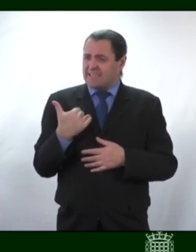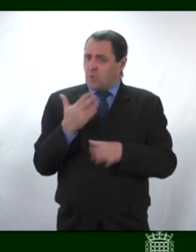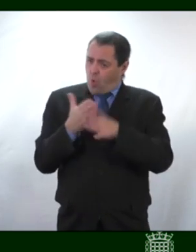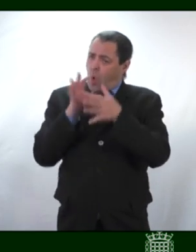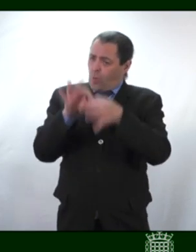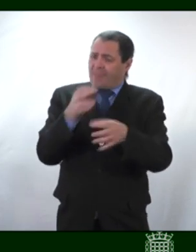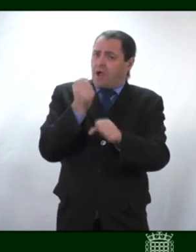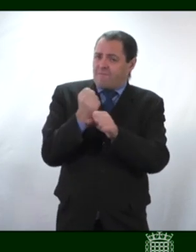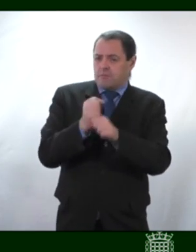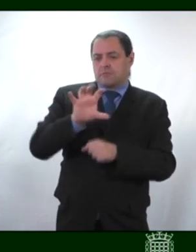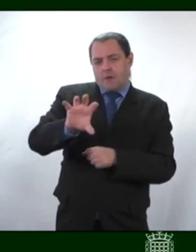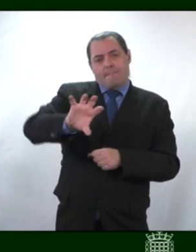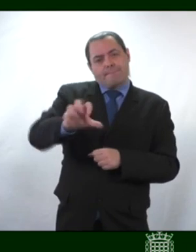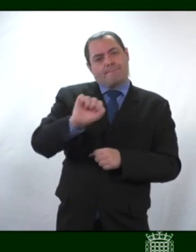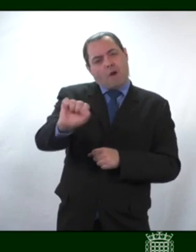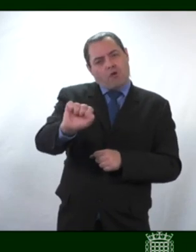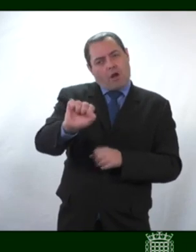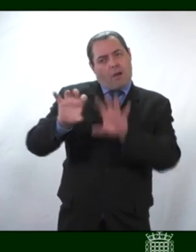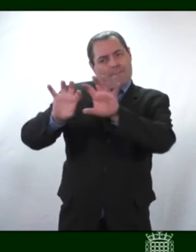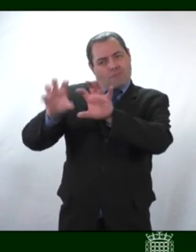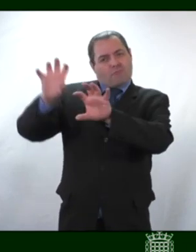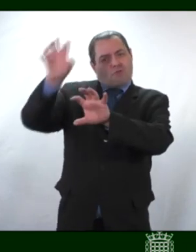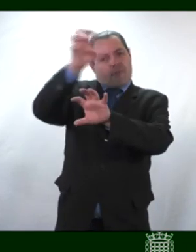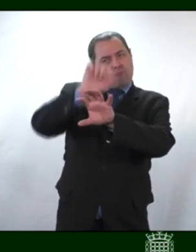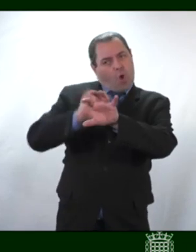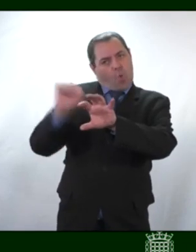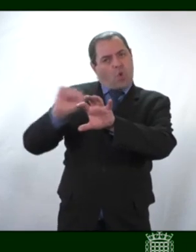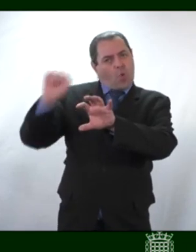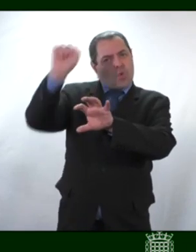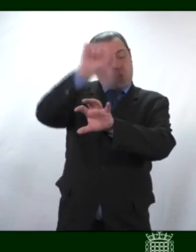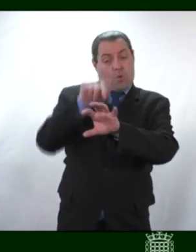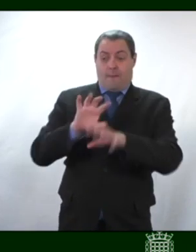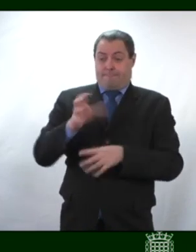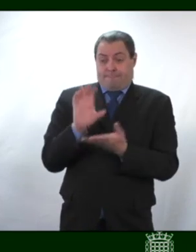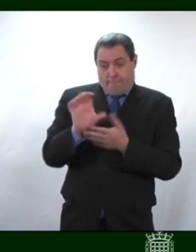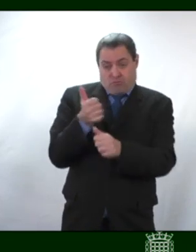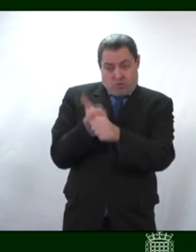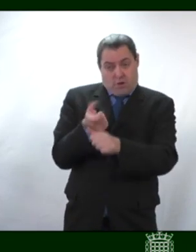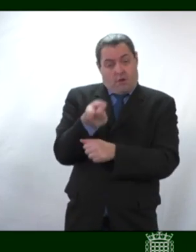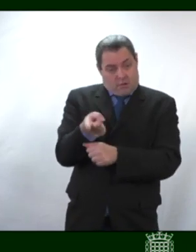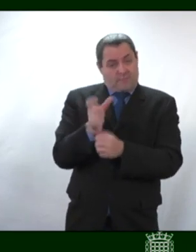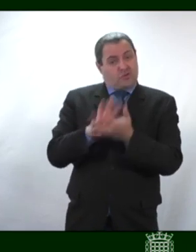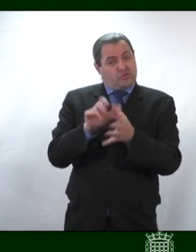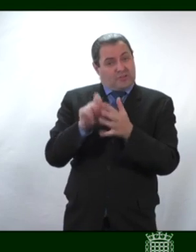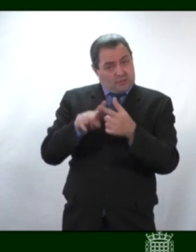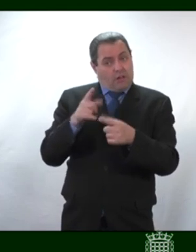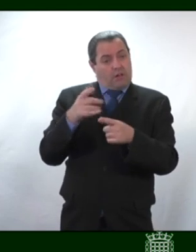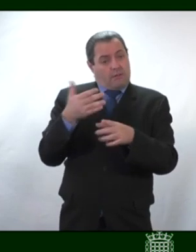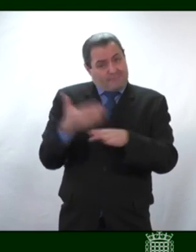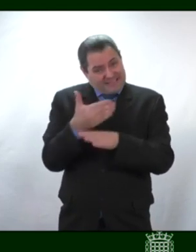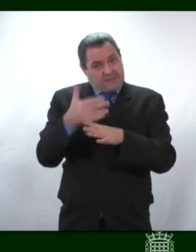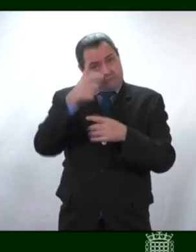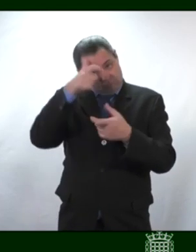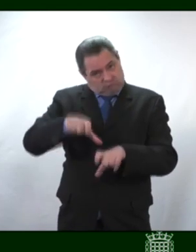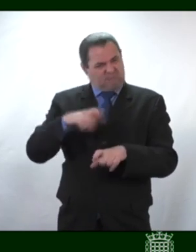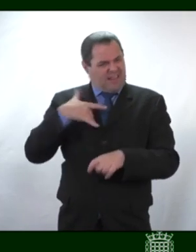Government to negotiate a local authority-specific financial package which supports and protects Cheadle residents and businesses. As we